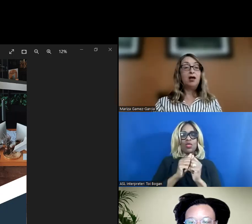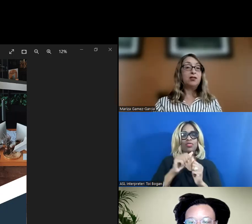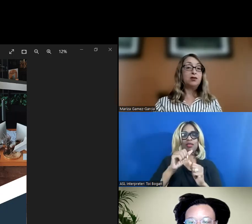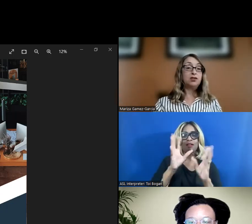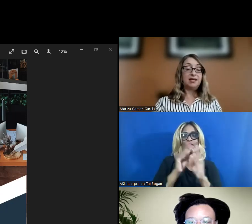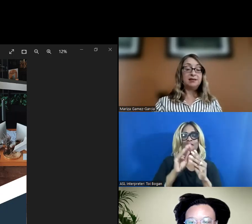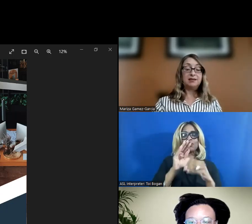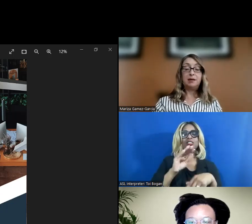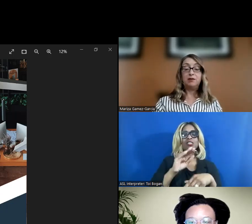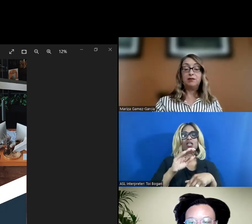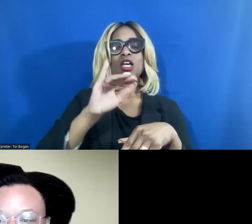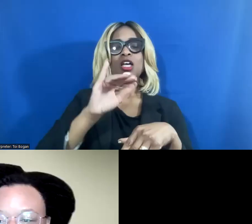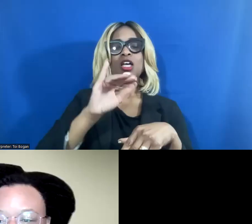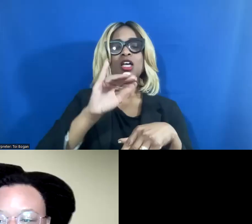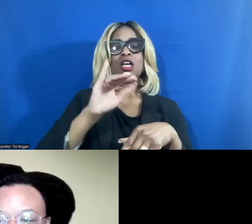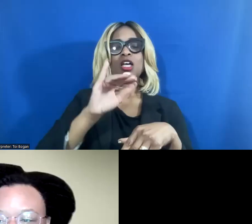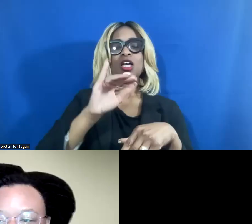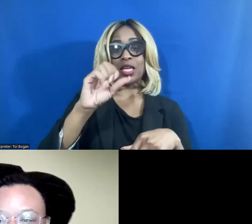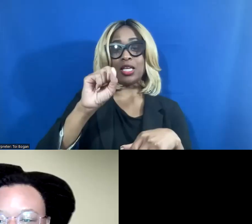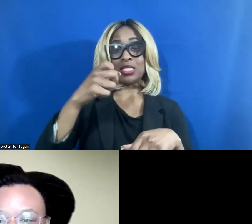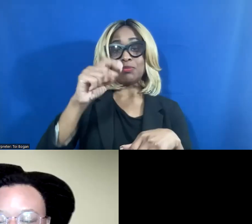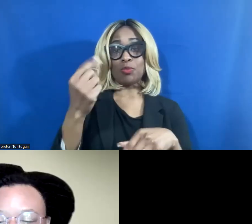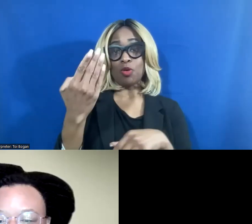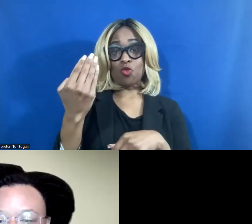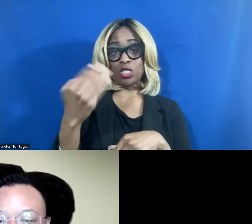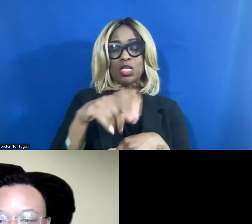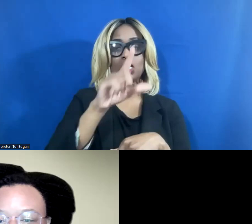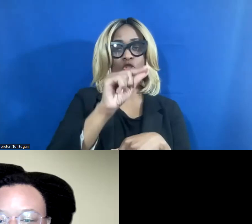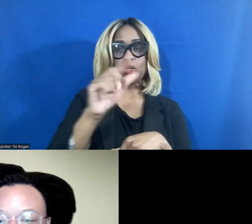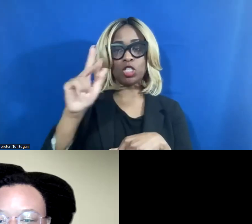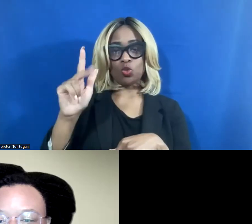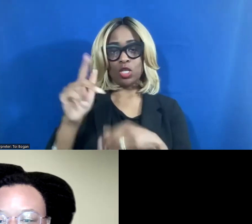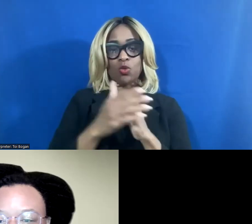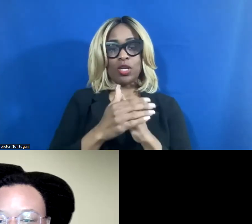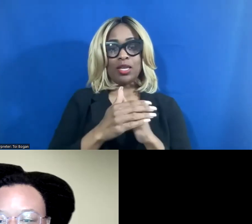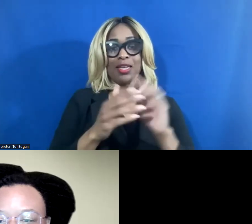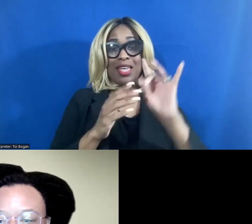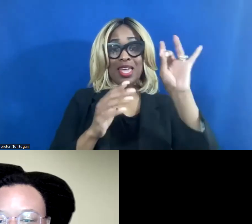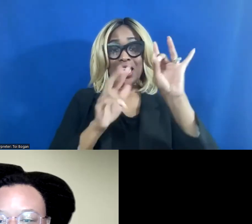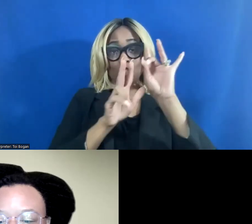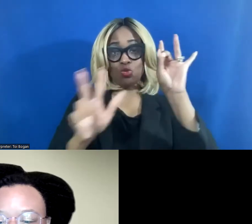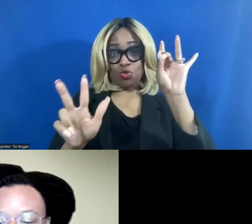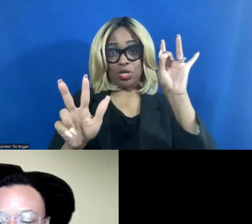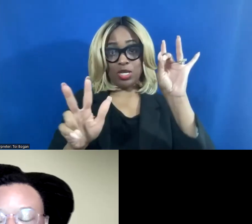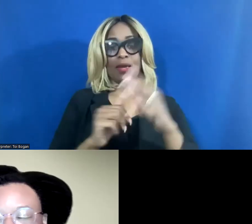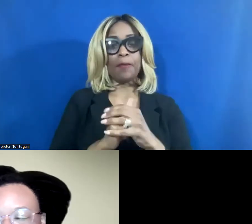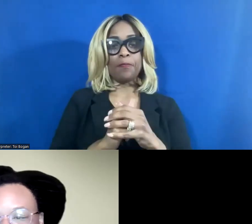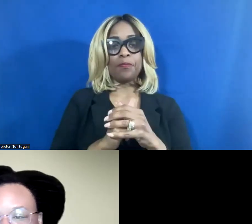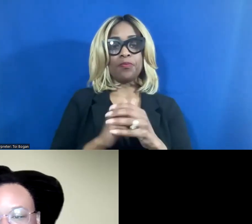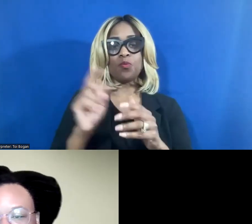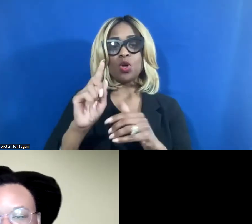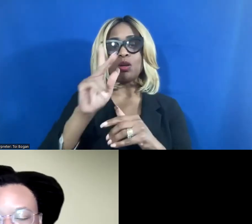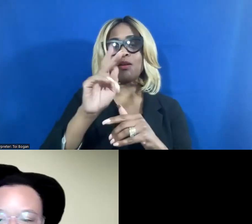for Thursday, September 14, 2023, and it will be from 8 to 3 p.m. at the